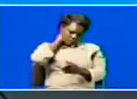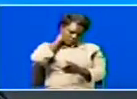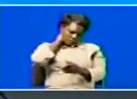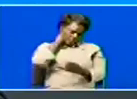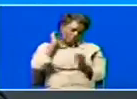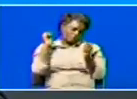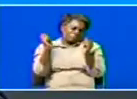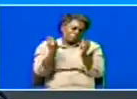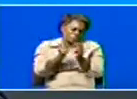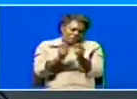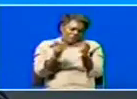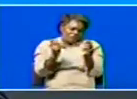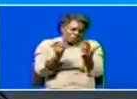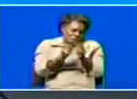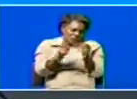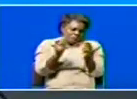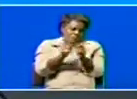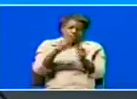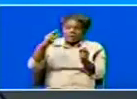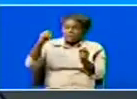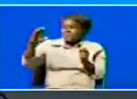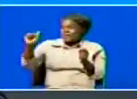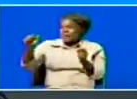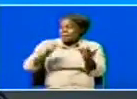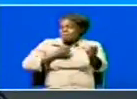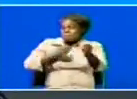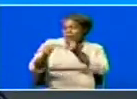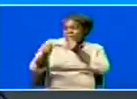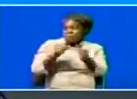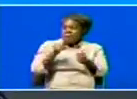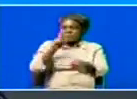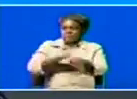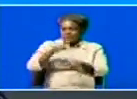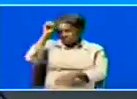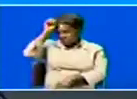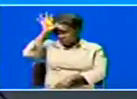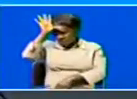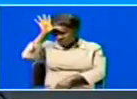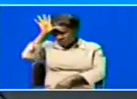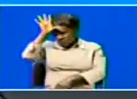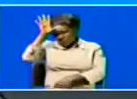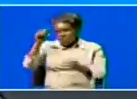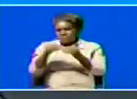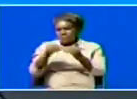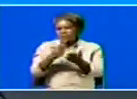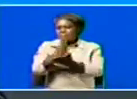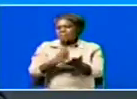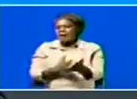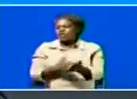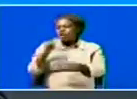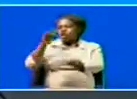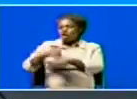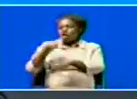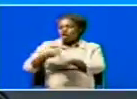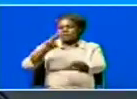nursing injuries after MCAs exchanged blows during a meeting in Kiambu. Now the meeting had been called by a section of MCAs at a